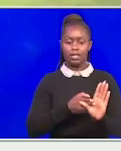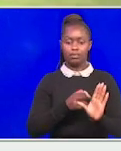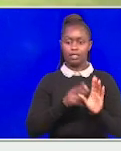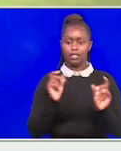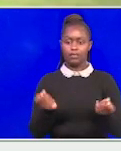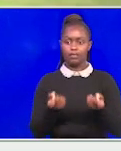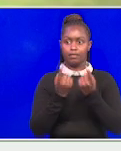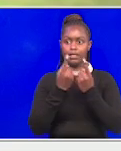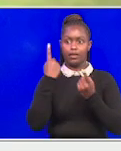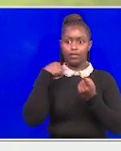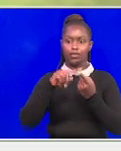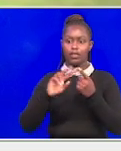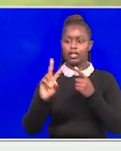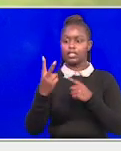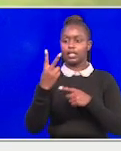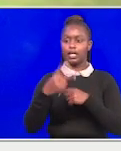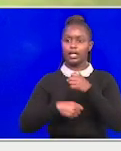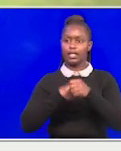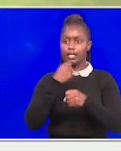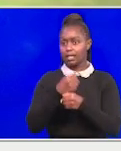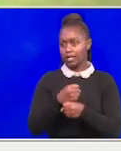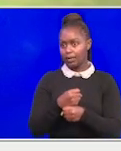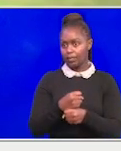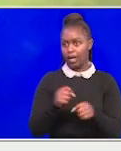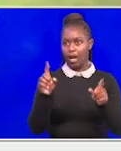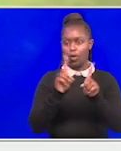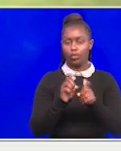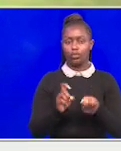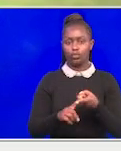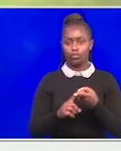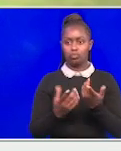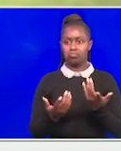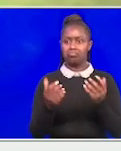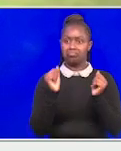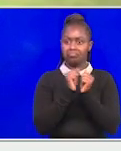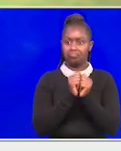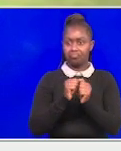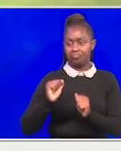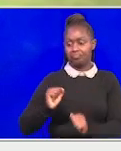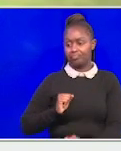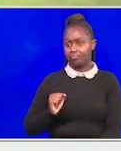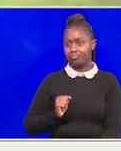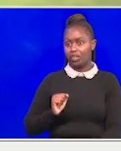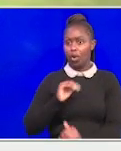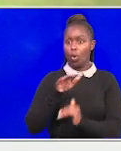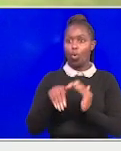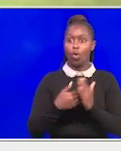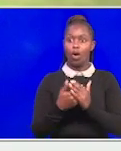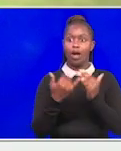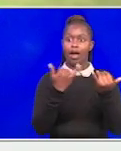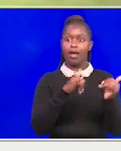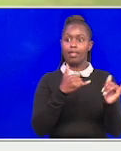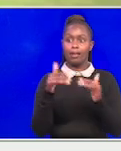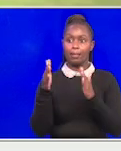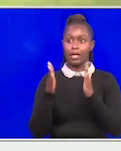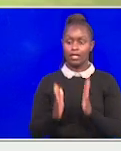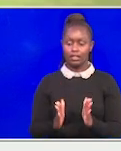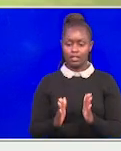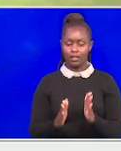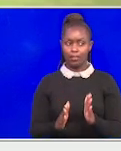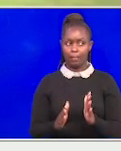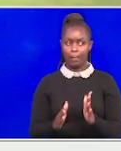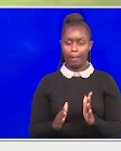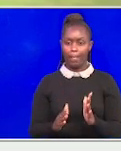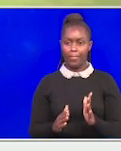for the second year, who are 10 ladies. And all these players are fighting out